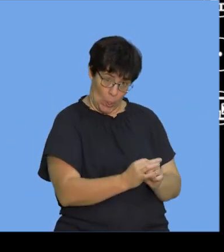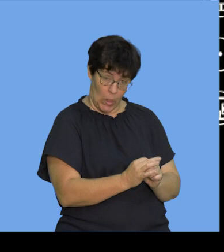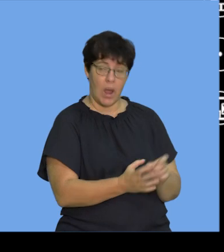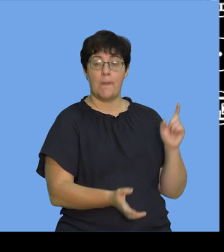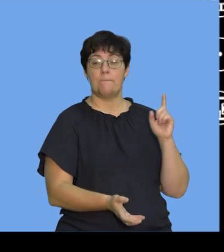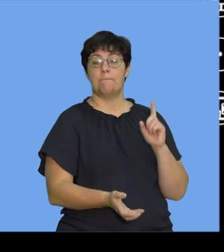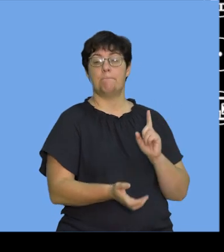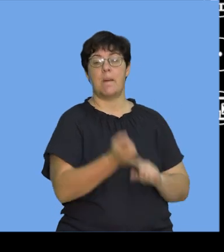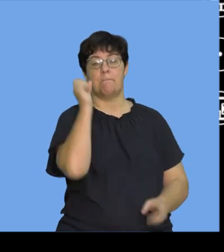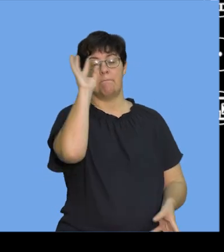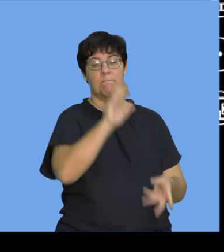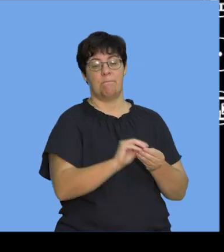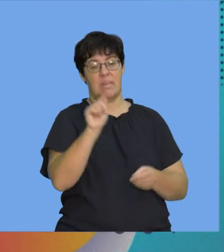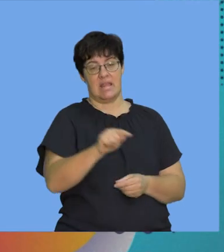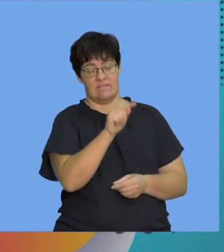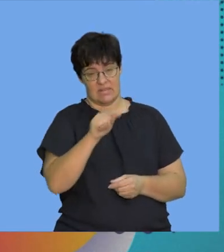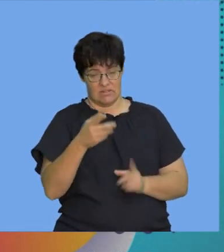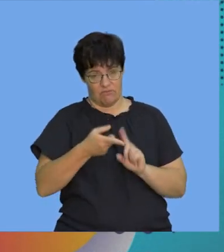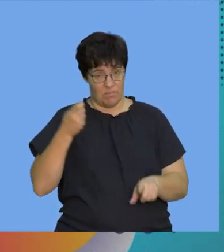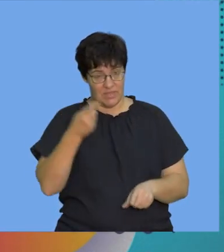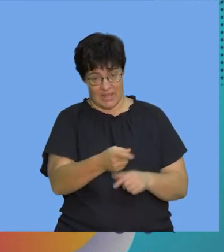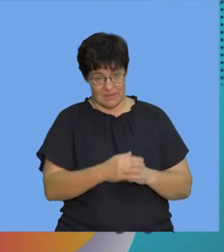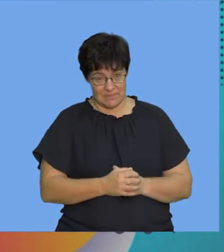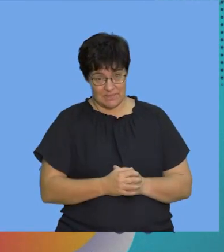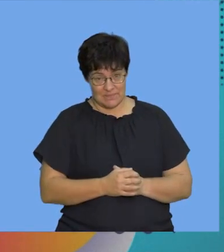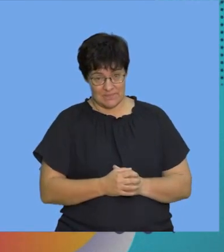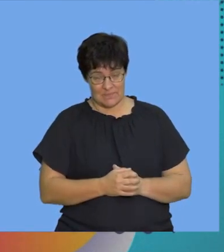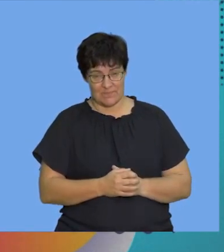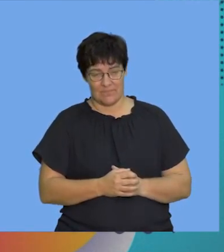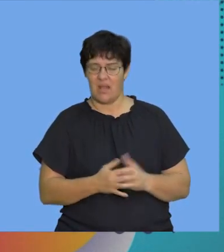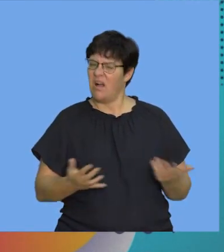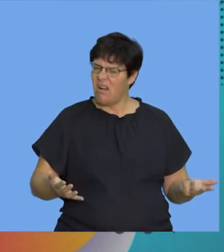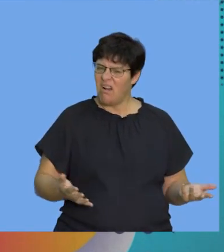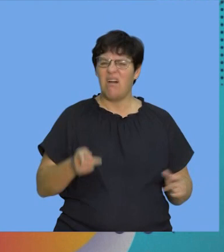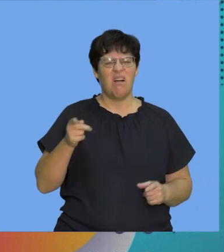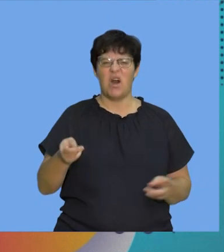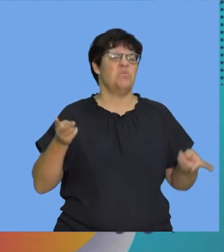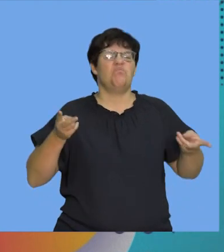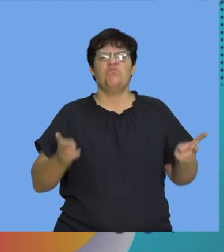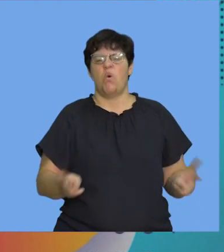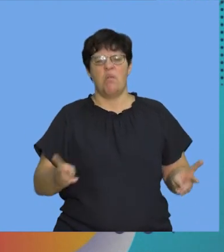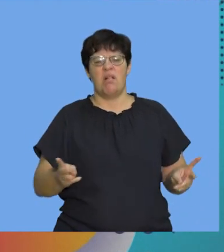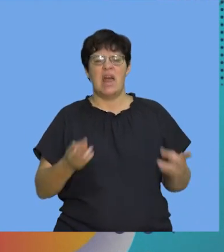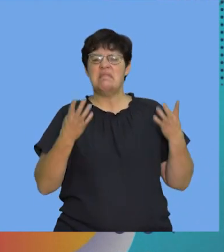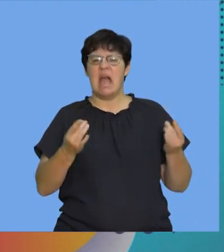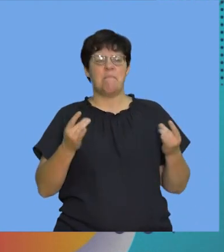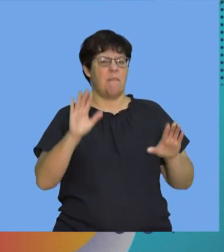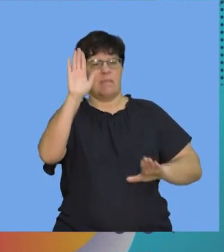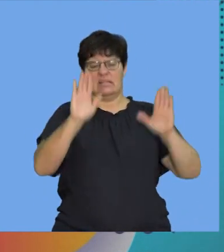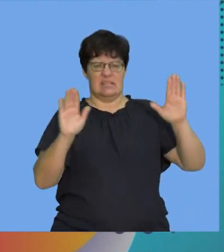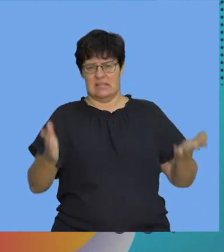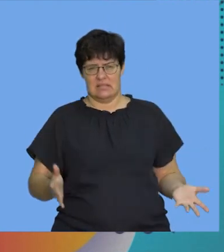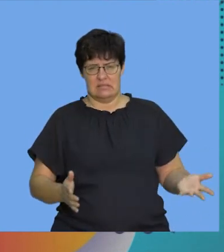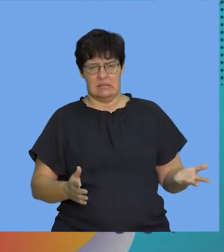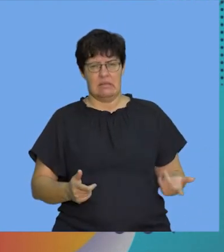the sum to infinity of that. So guys, really this normally, number patterns, I know that it is normally